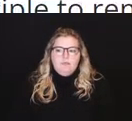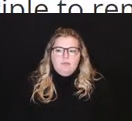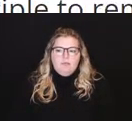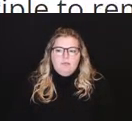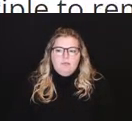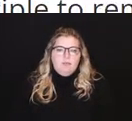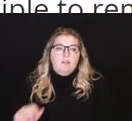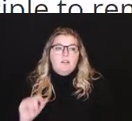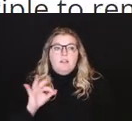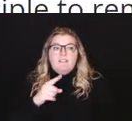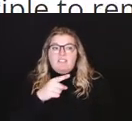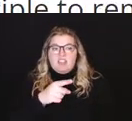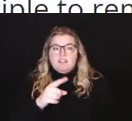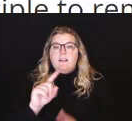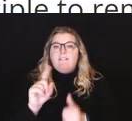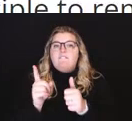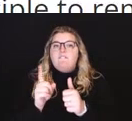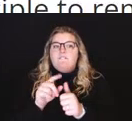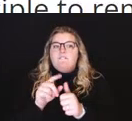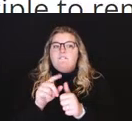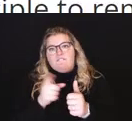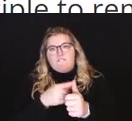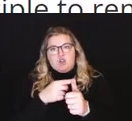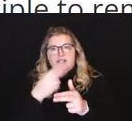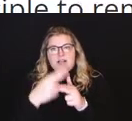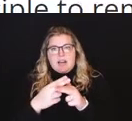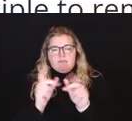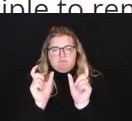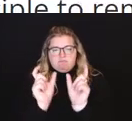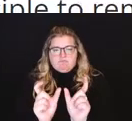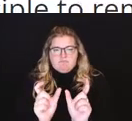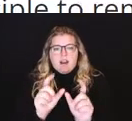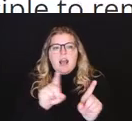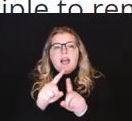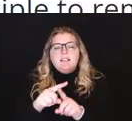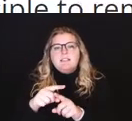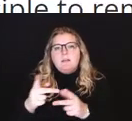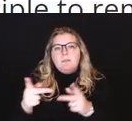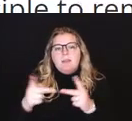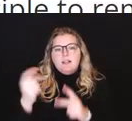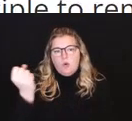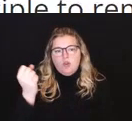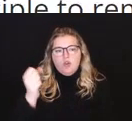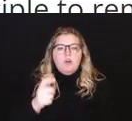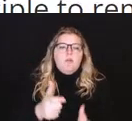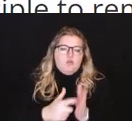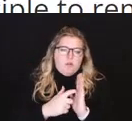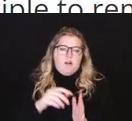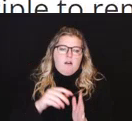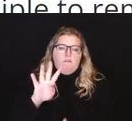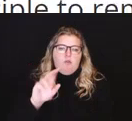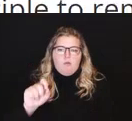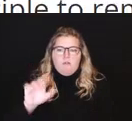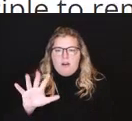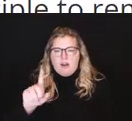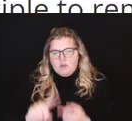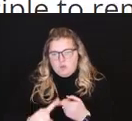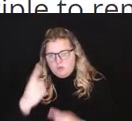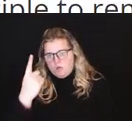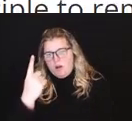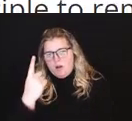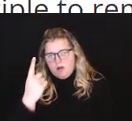a label for this, in this example here, using the placeholder attribute, there would be a requirement of 4.5 to 1 at